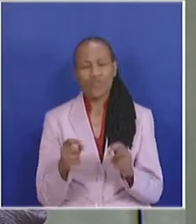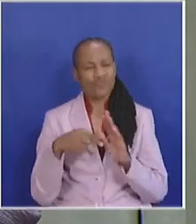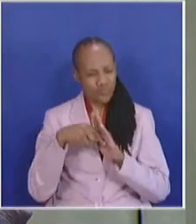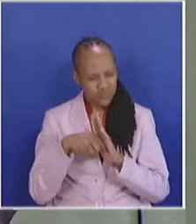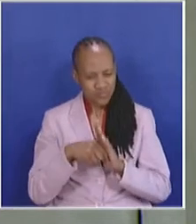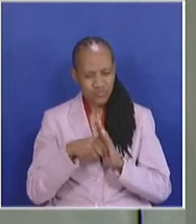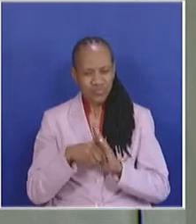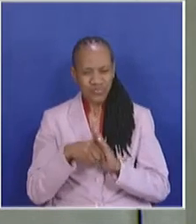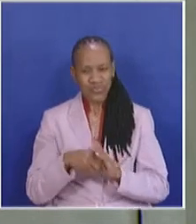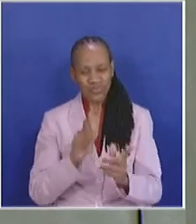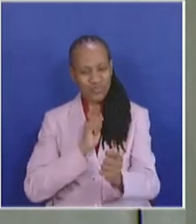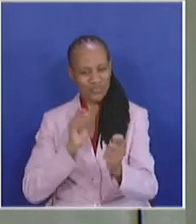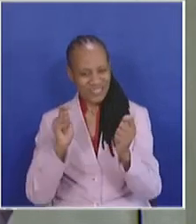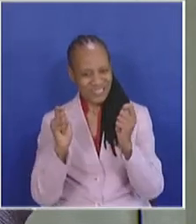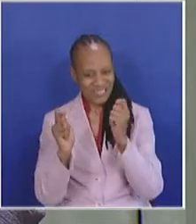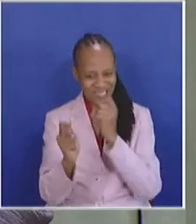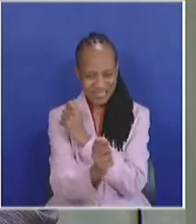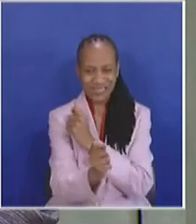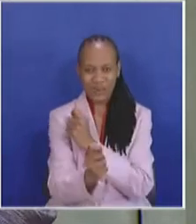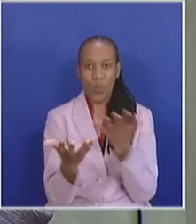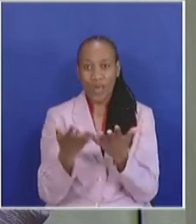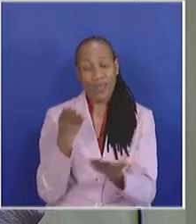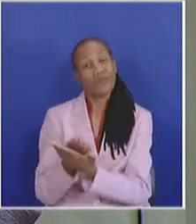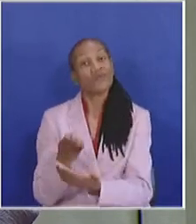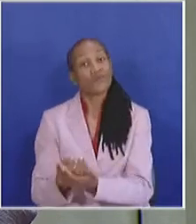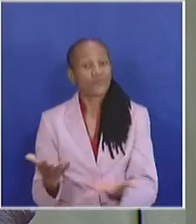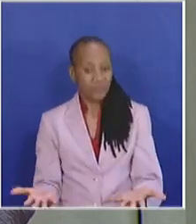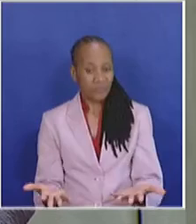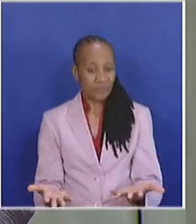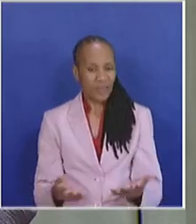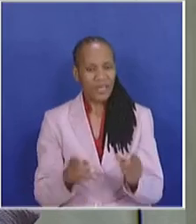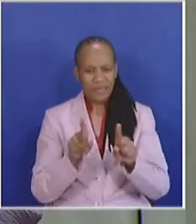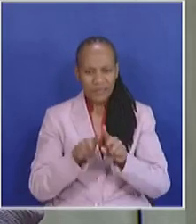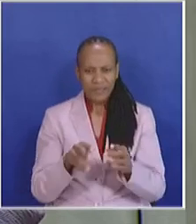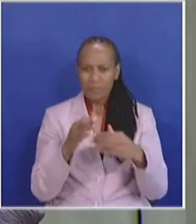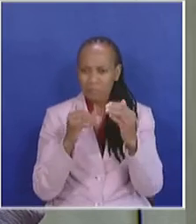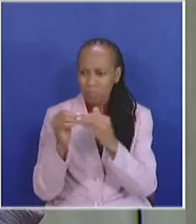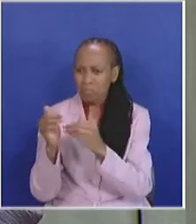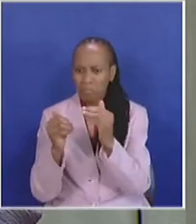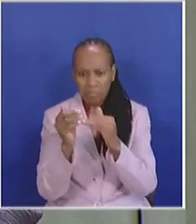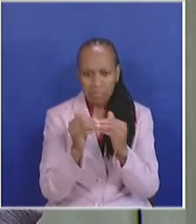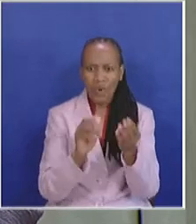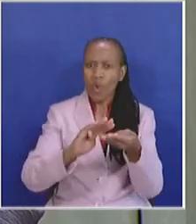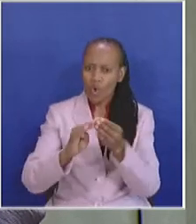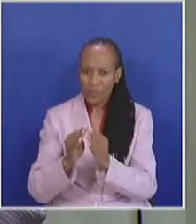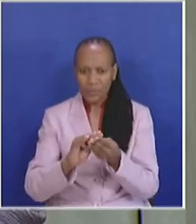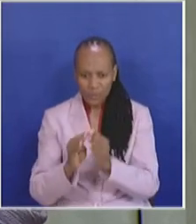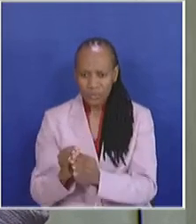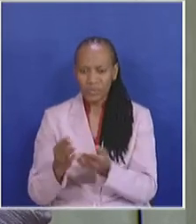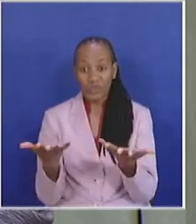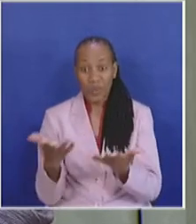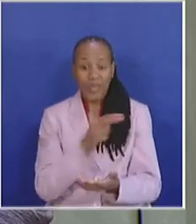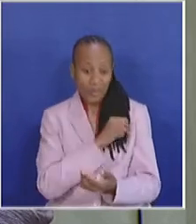of economy. These infrastructure facilities are aimed at uplifting the communities around